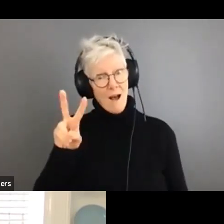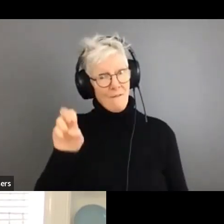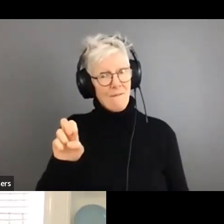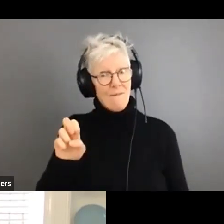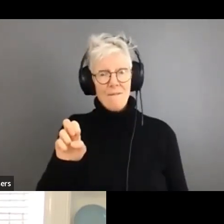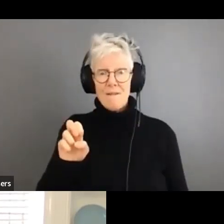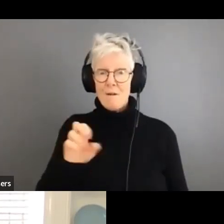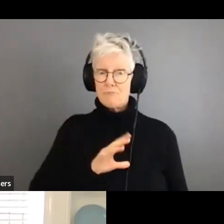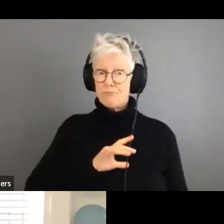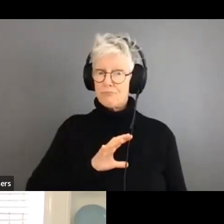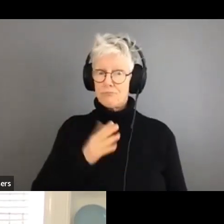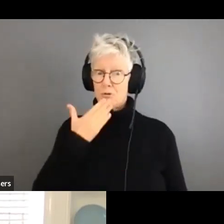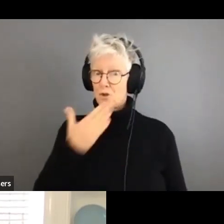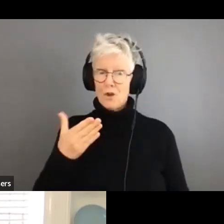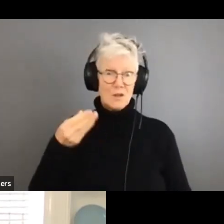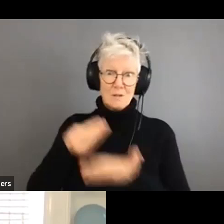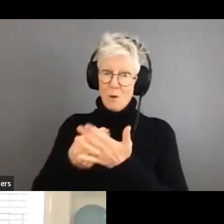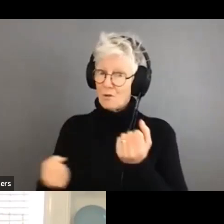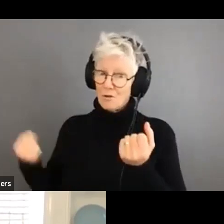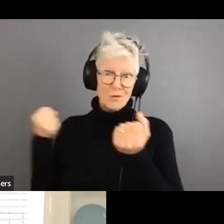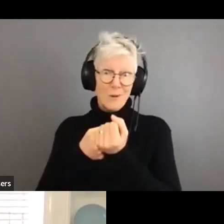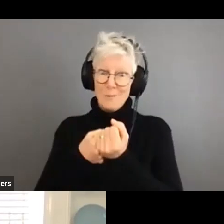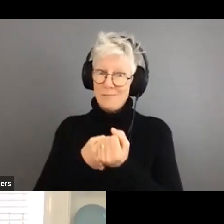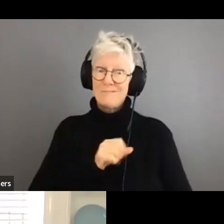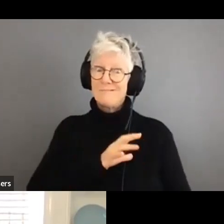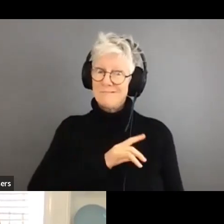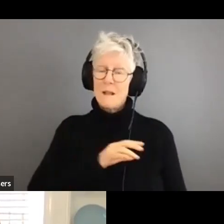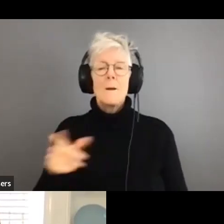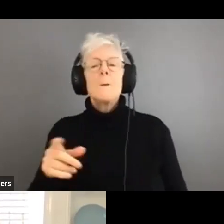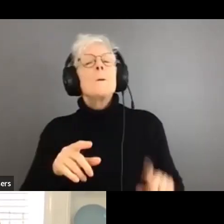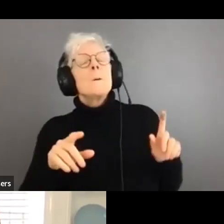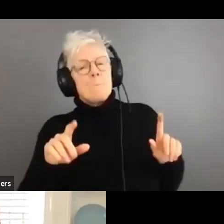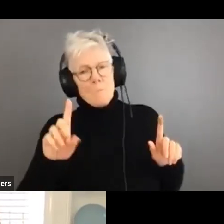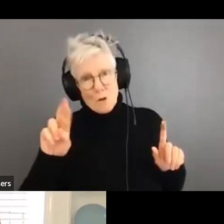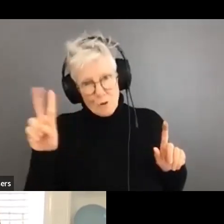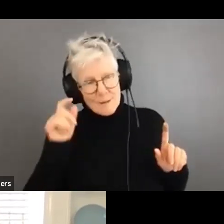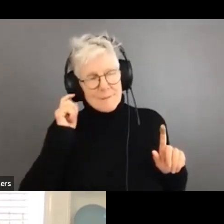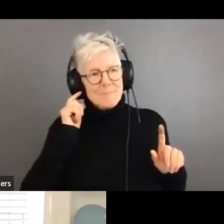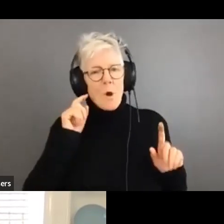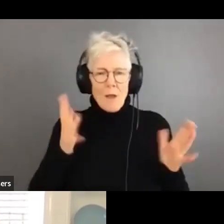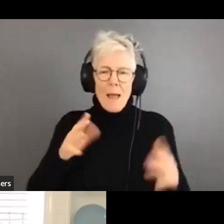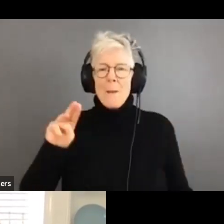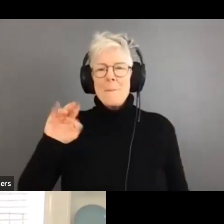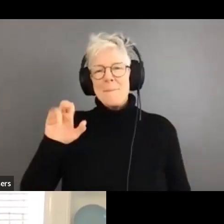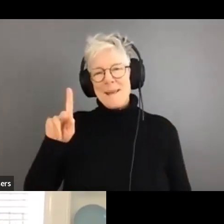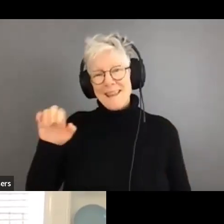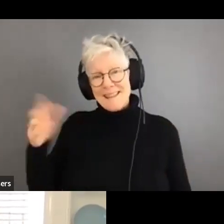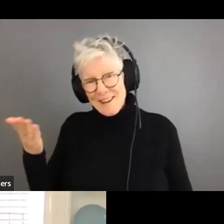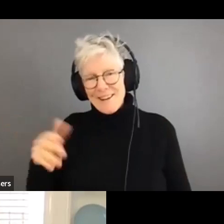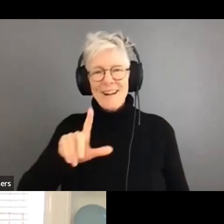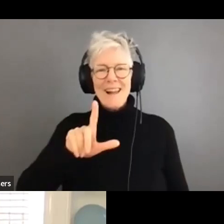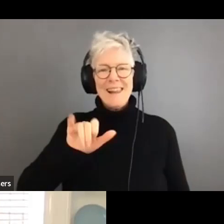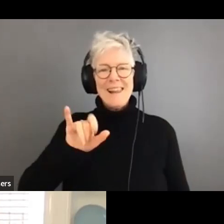huge. Okay, so I'm going to say this is probably going to be, and I'm speaking, and Mickey's in the house, and Linda's probably